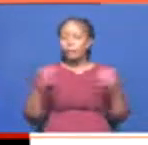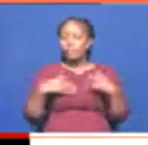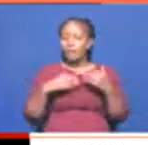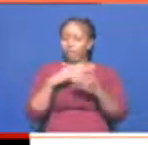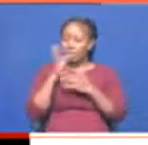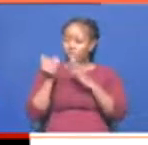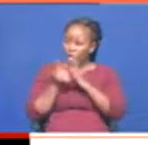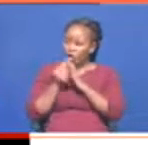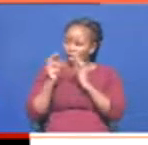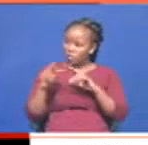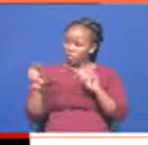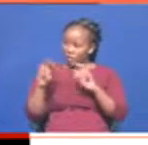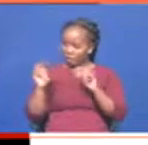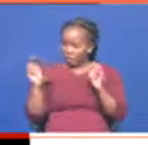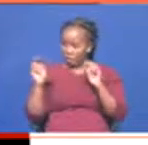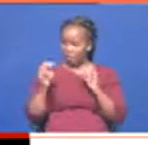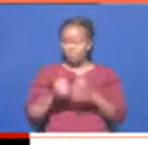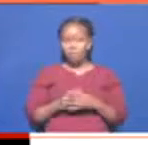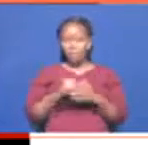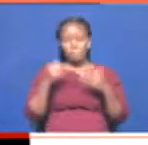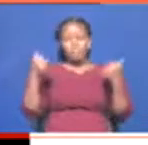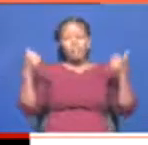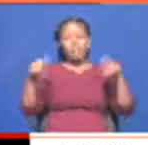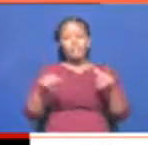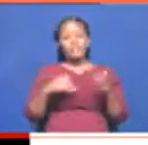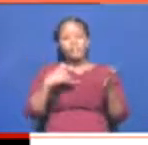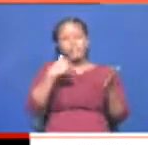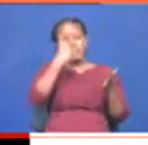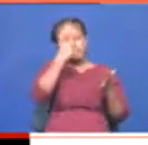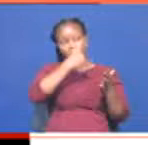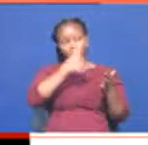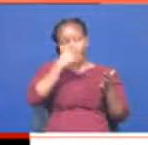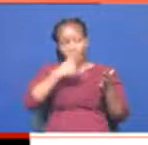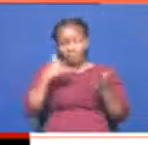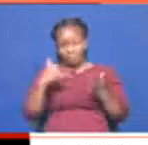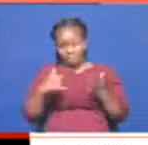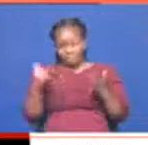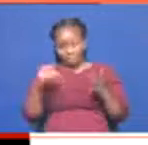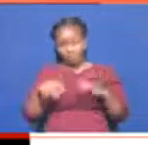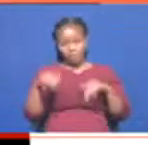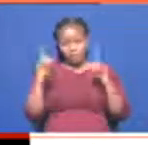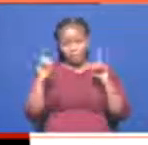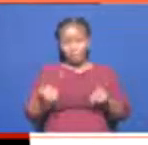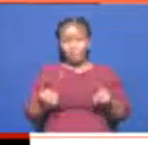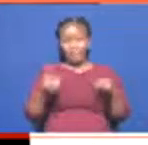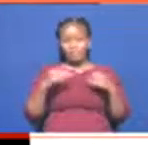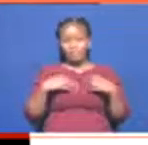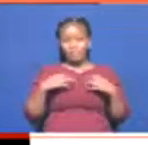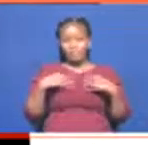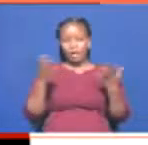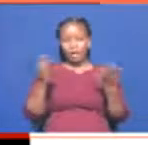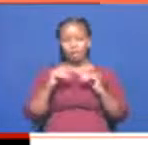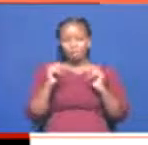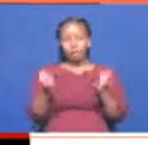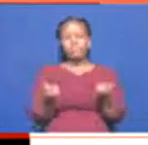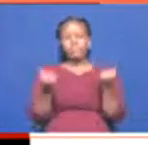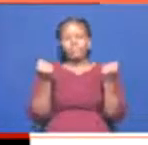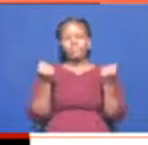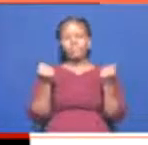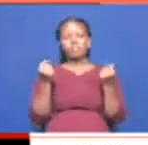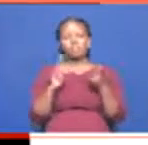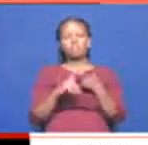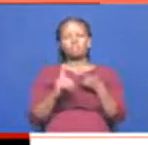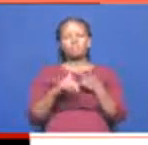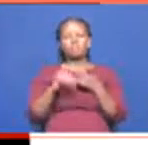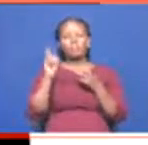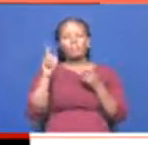at. Every design by an engineer must have a component of the safety, must have a